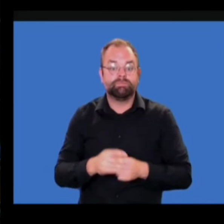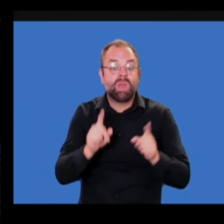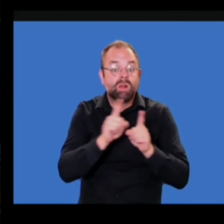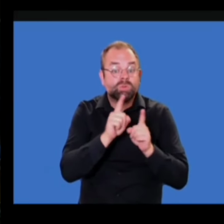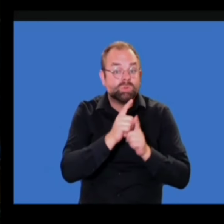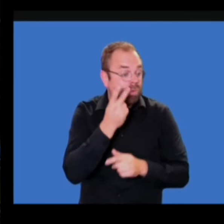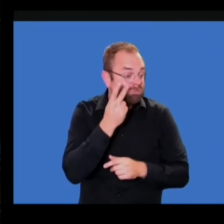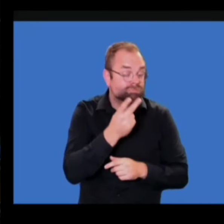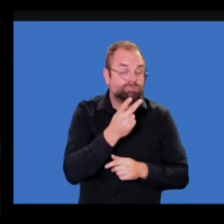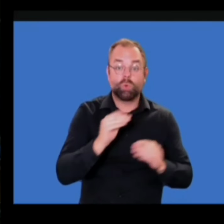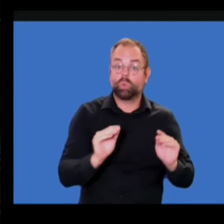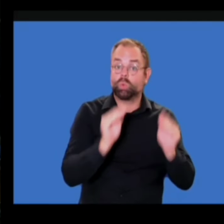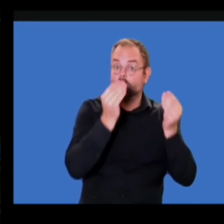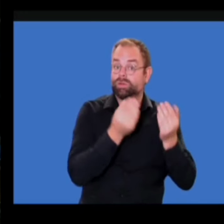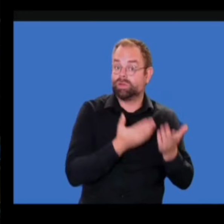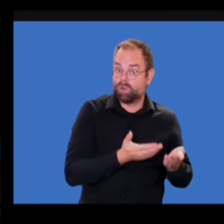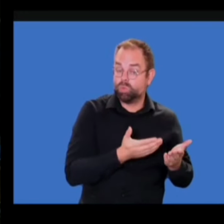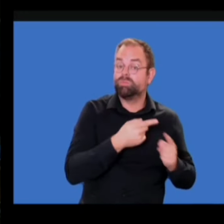brighter future.